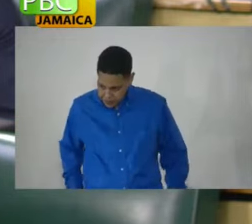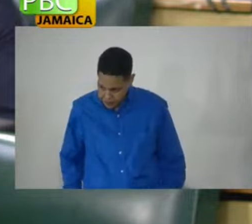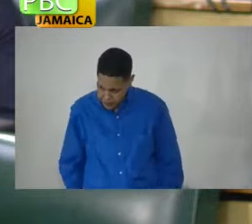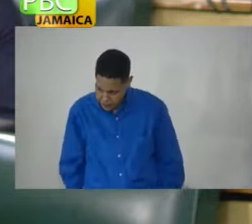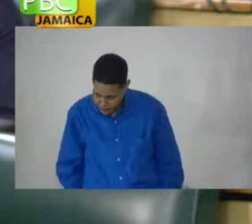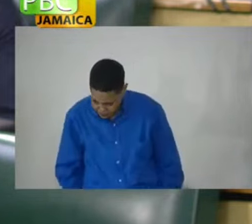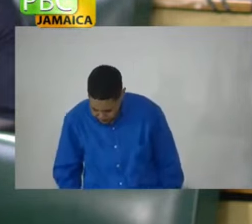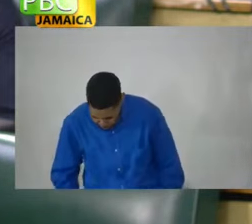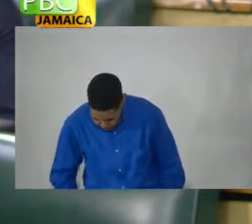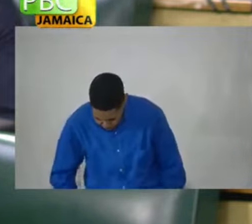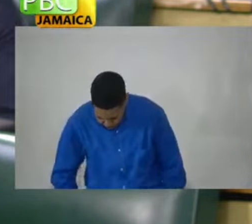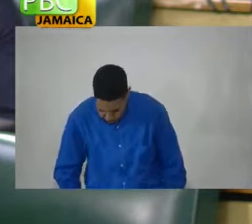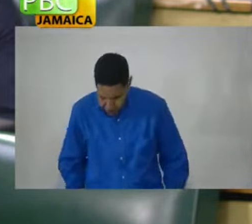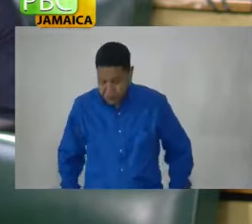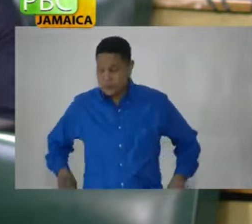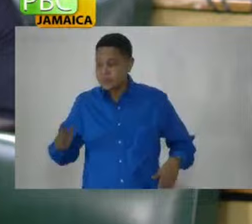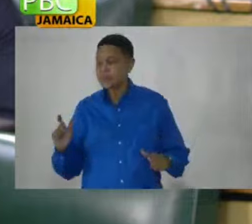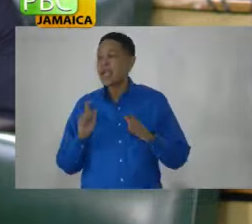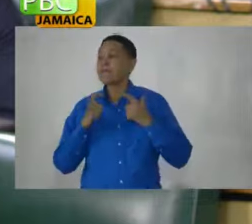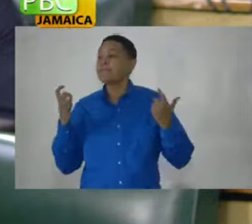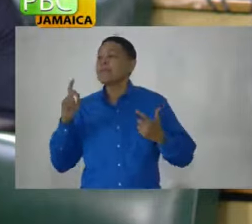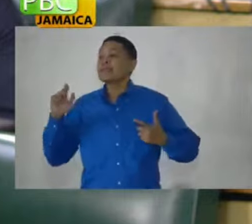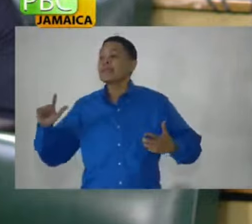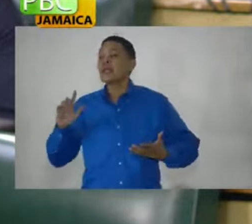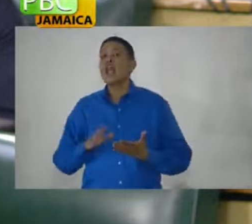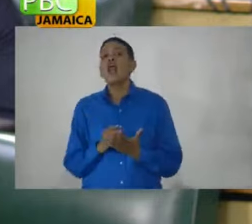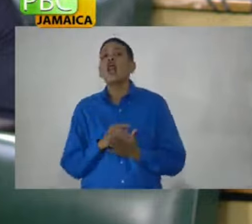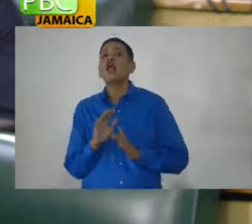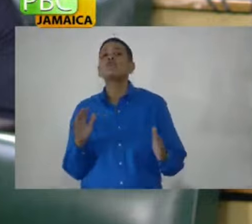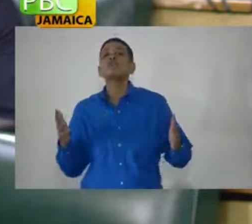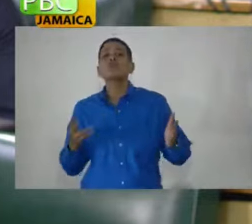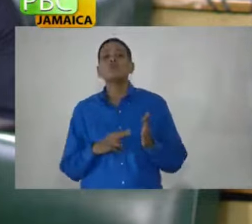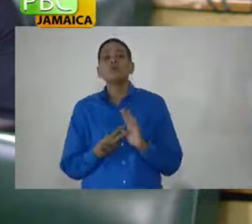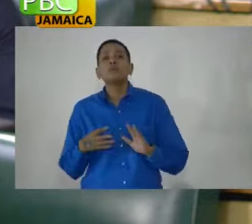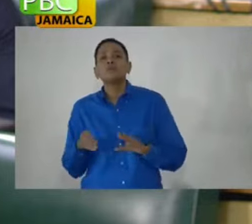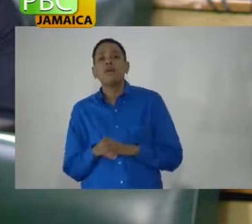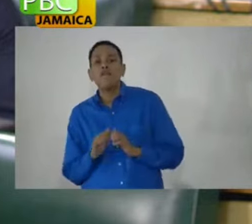This is a big deal, Madam Speaker.